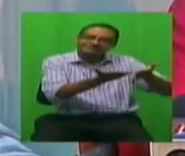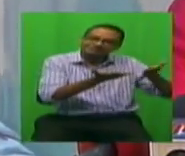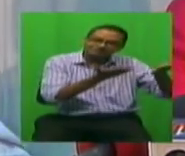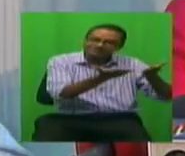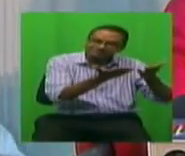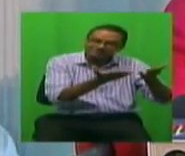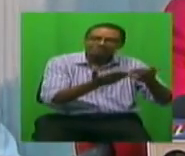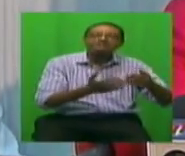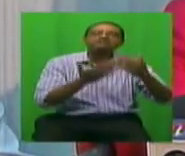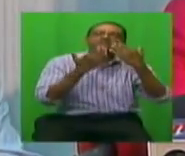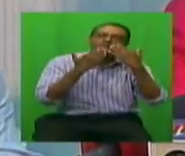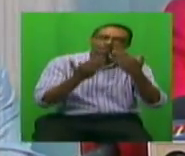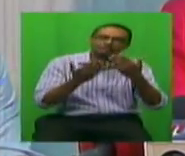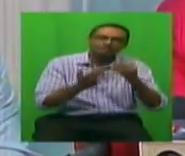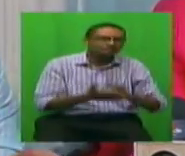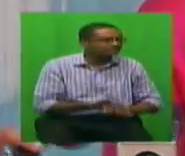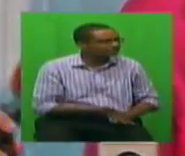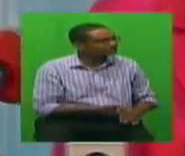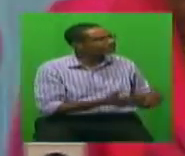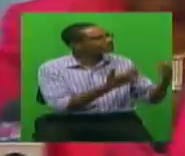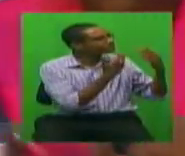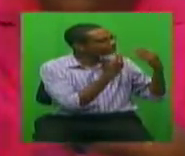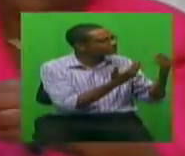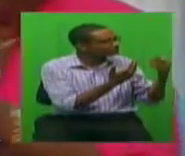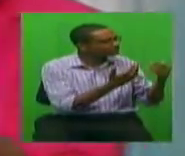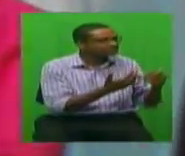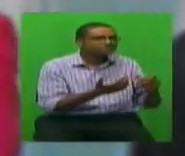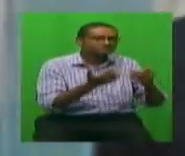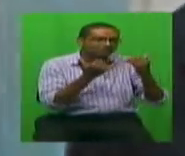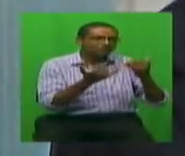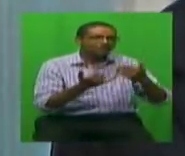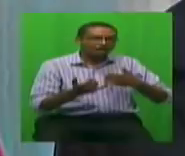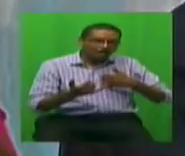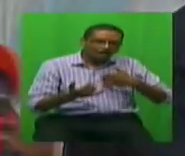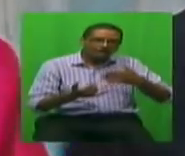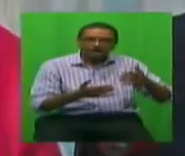ask the Minister of Education next.